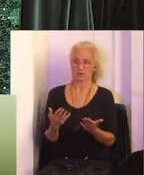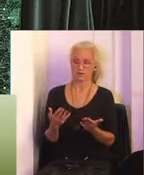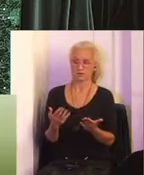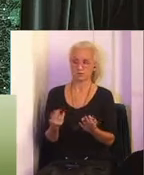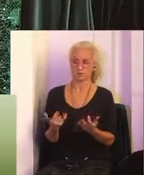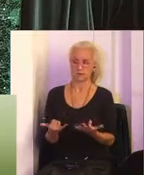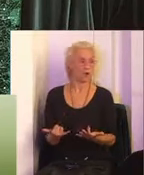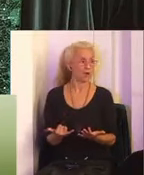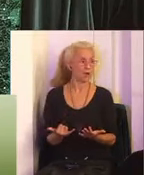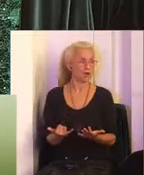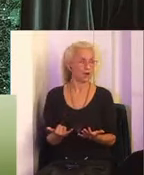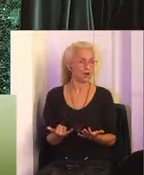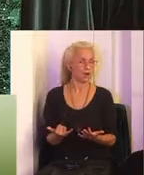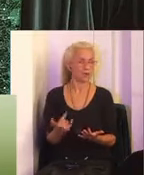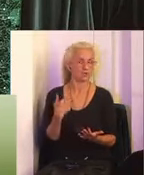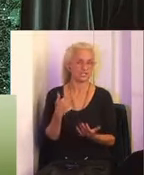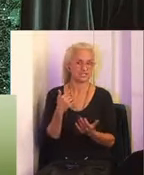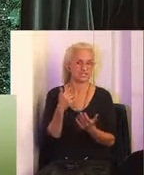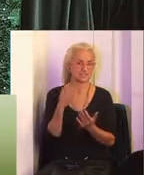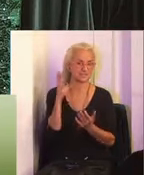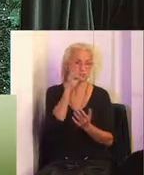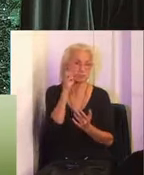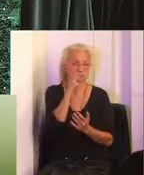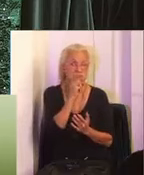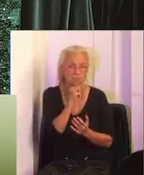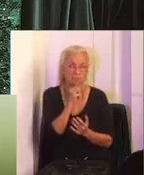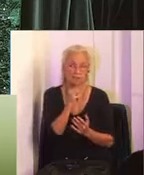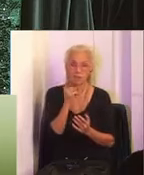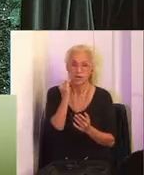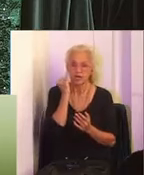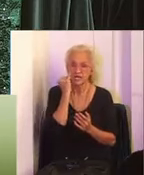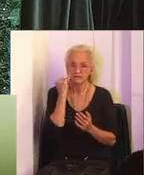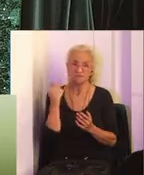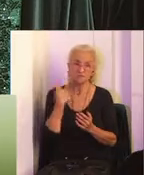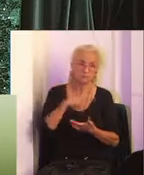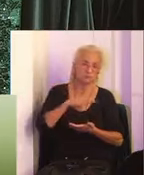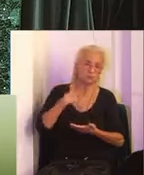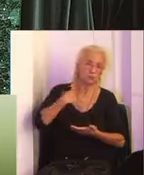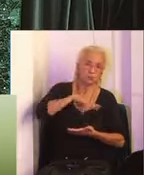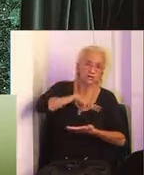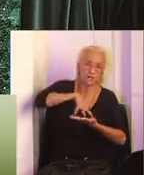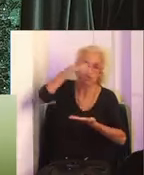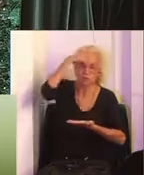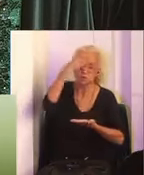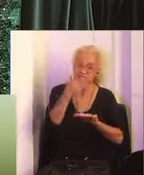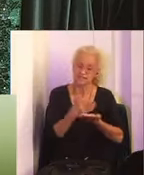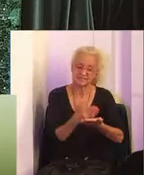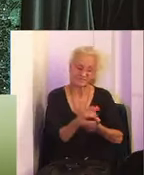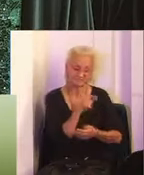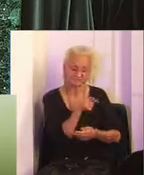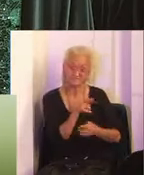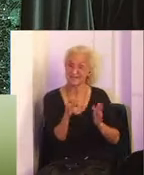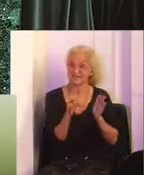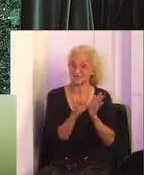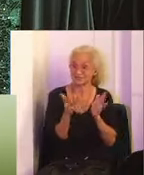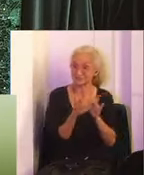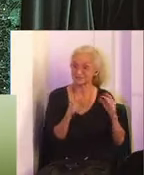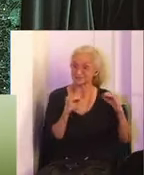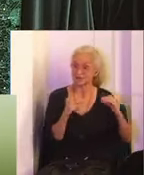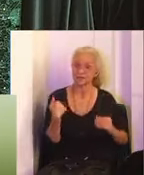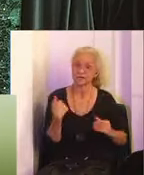Otherwise, we're just speculating. Here's the thing. If we learn the lessons that Jesus taught us